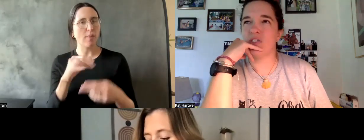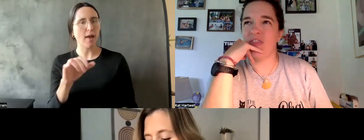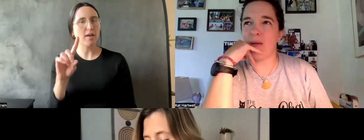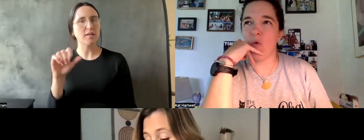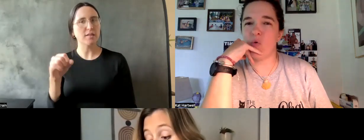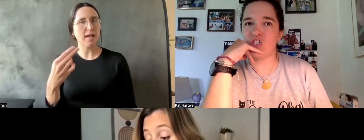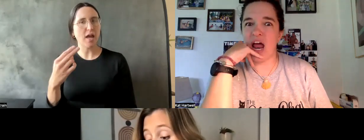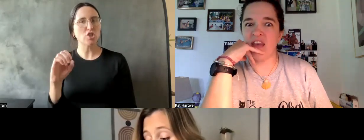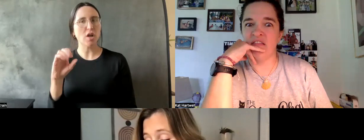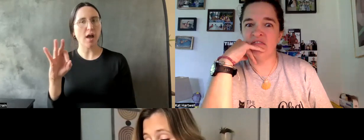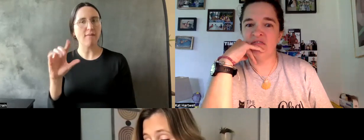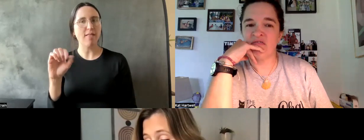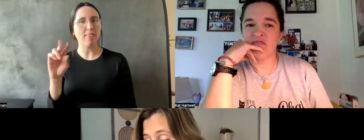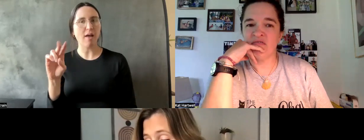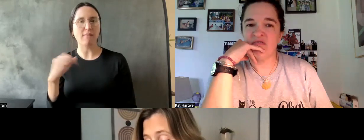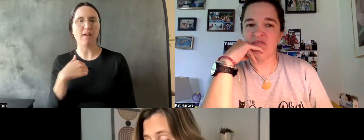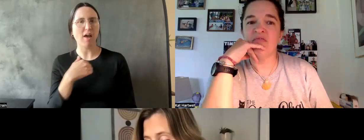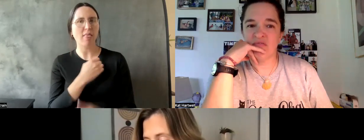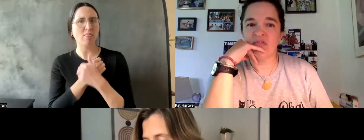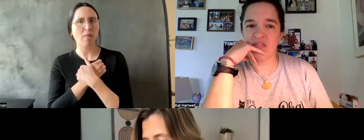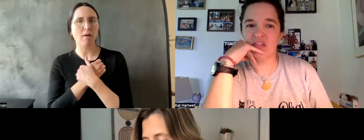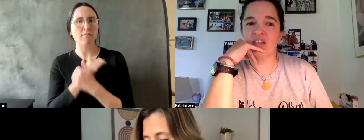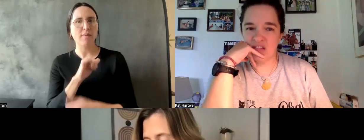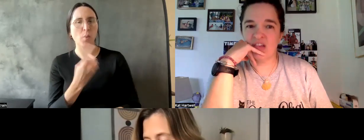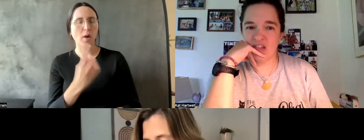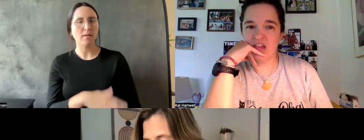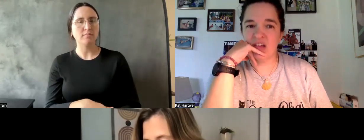I love that one. I really do enjoy